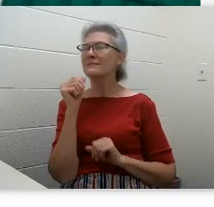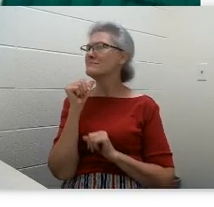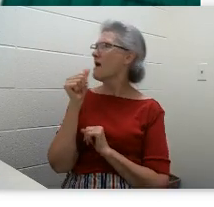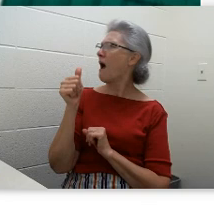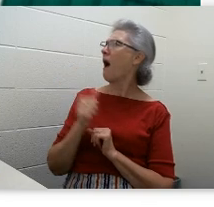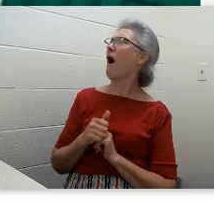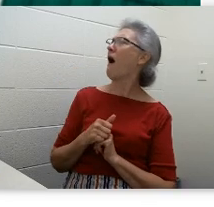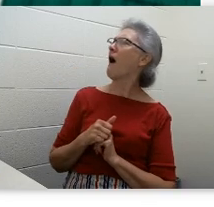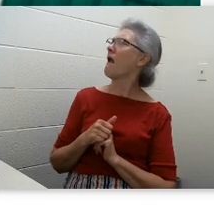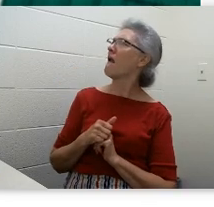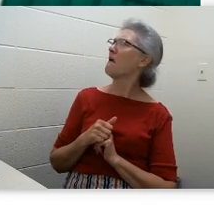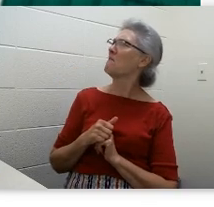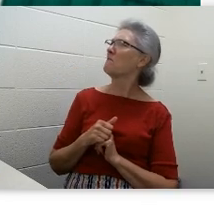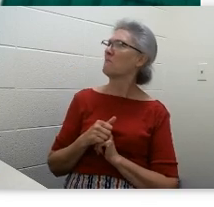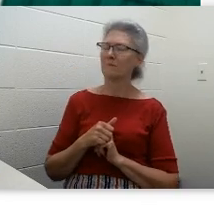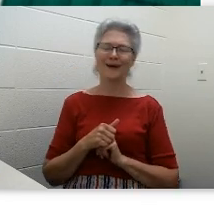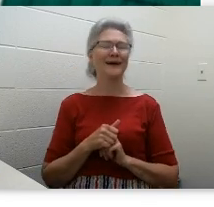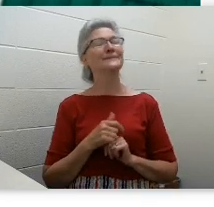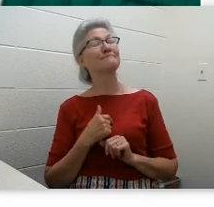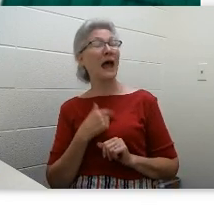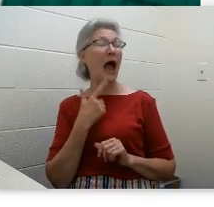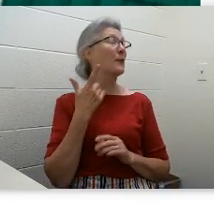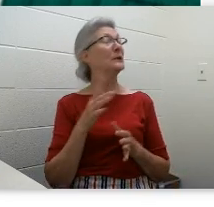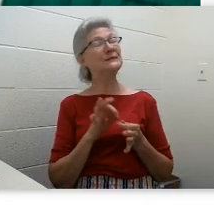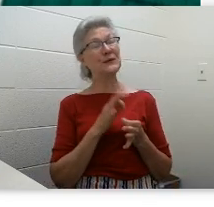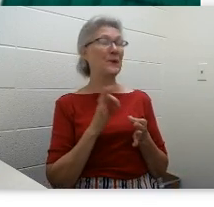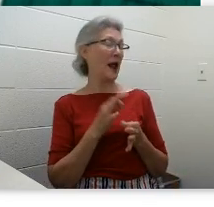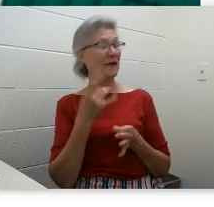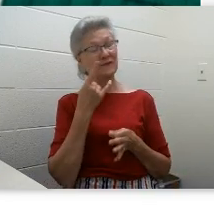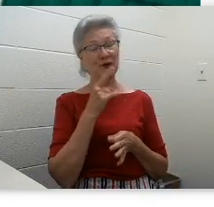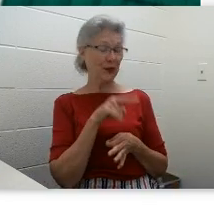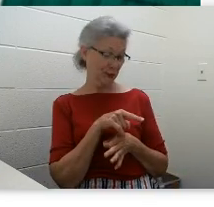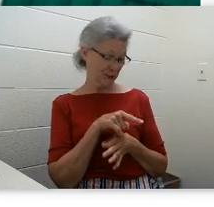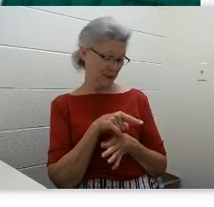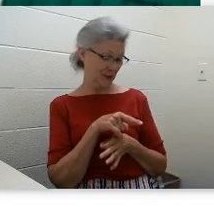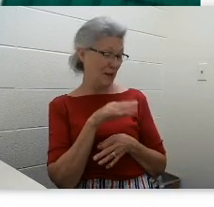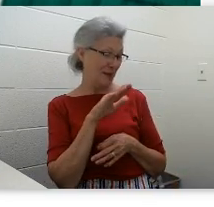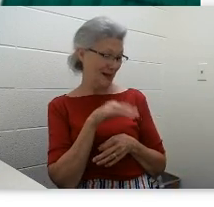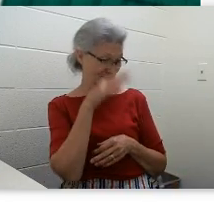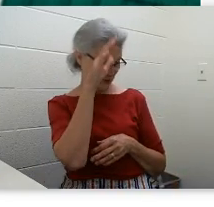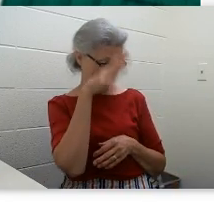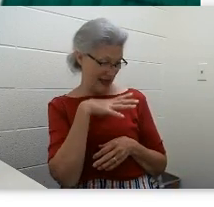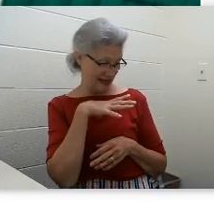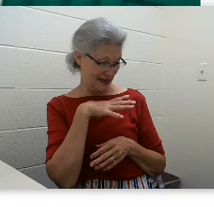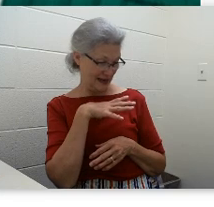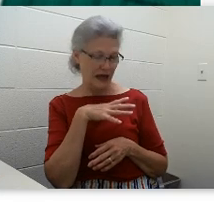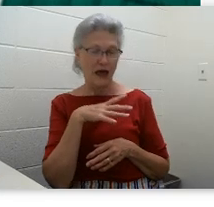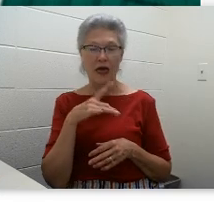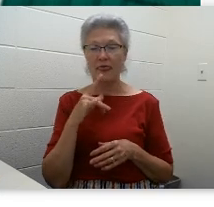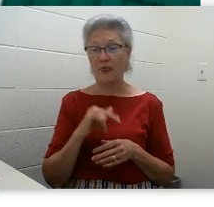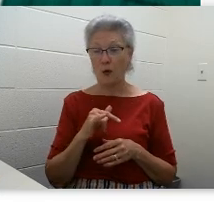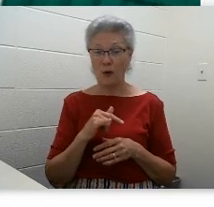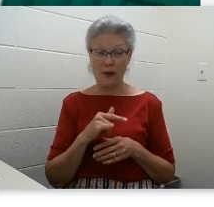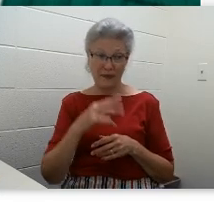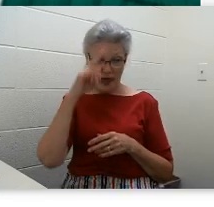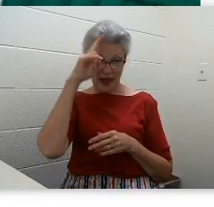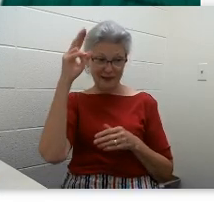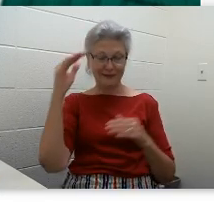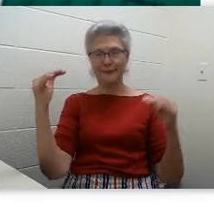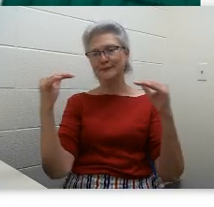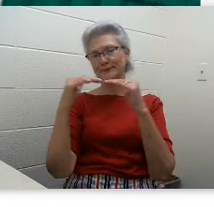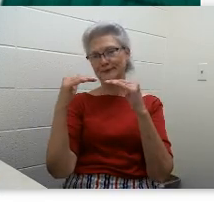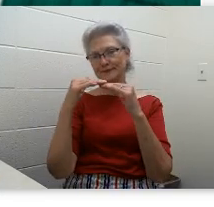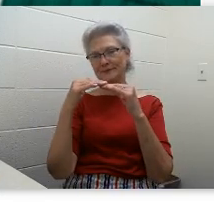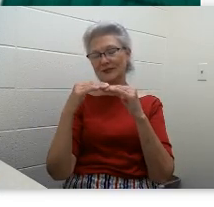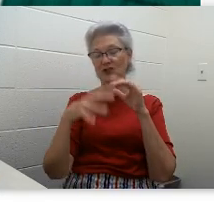was exulting in his ignorance. "I shall sew it on for you, my little man," she said, though he was tall as herself, and she got out her